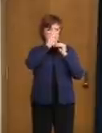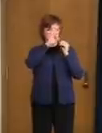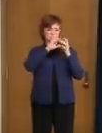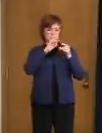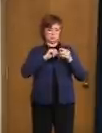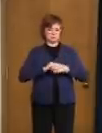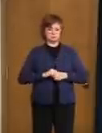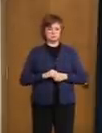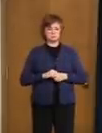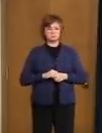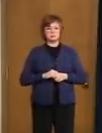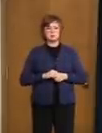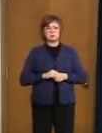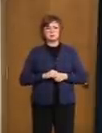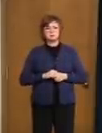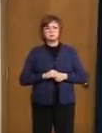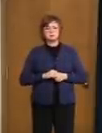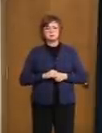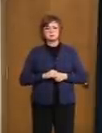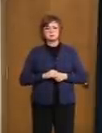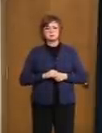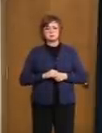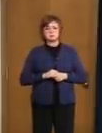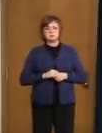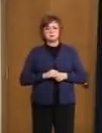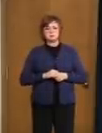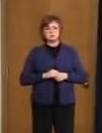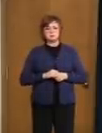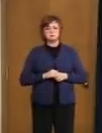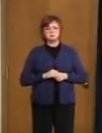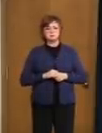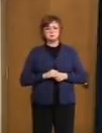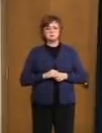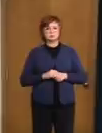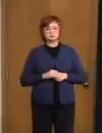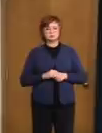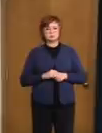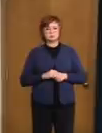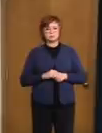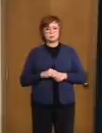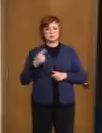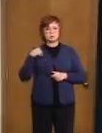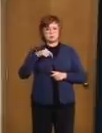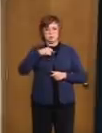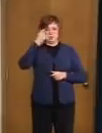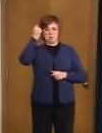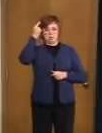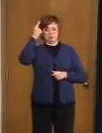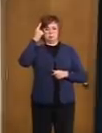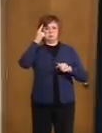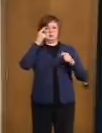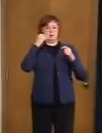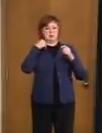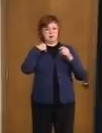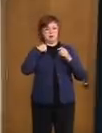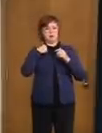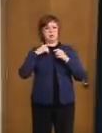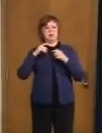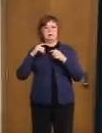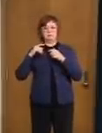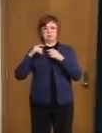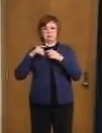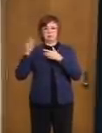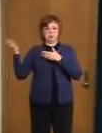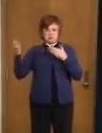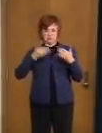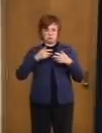that is becoming more and more firmed up over the last week or two is that we know that there's a set allocation date for Pfizer and Moderna,